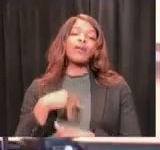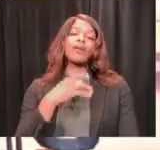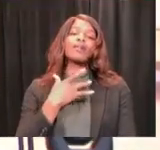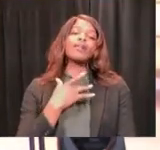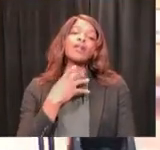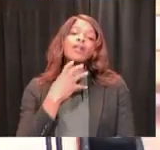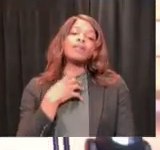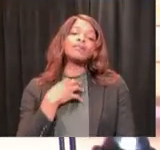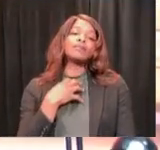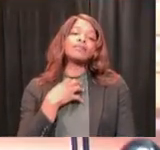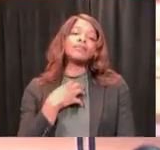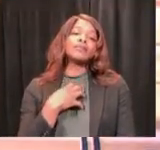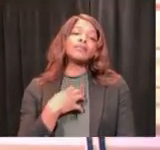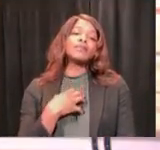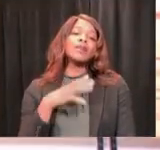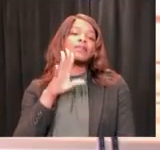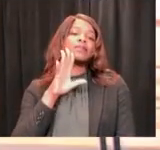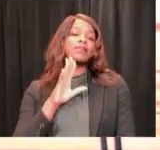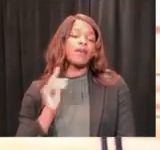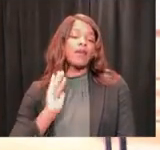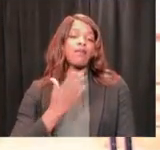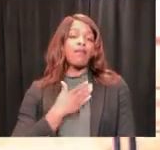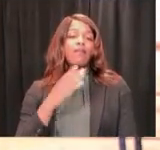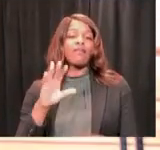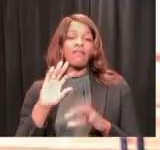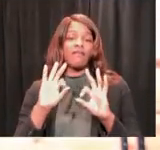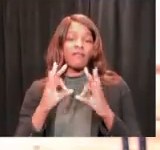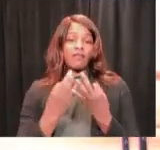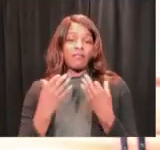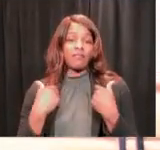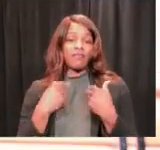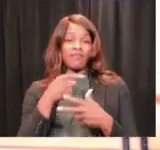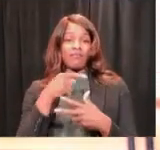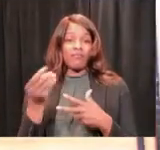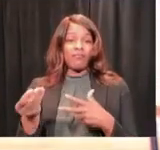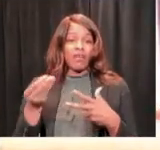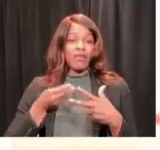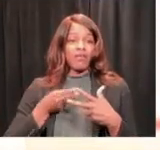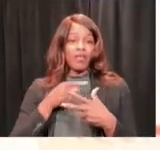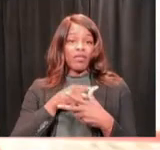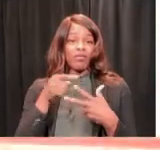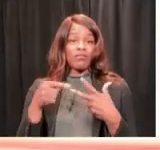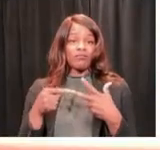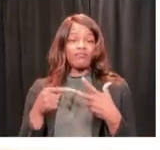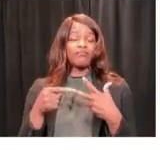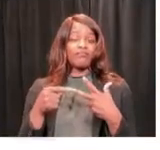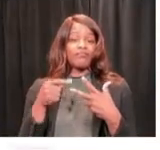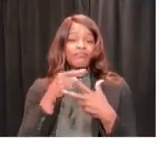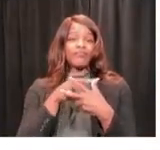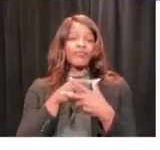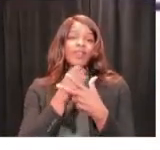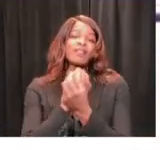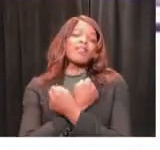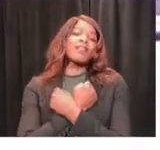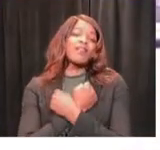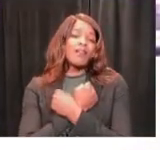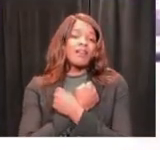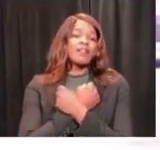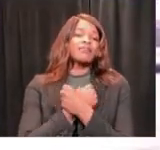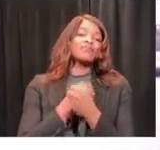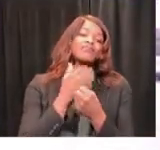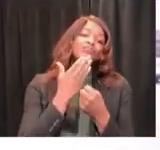to provide at least three things. We long for them to provide for us this affection, this